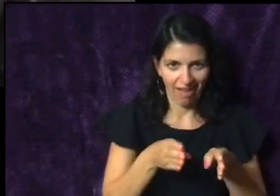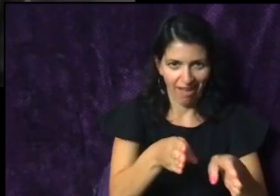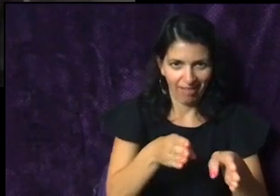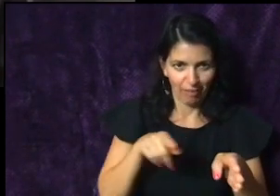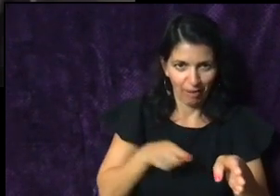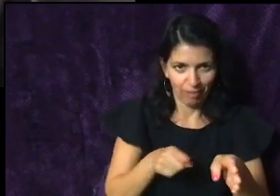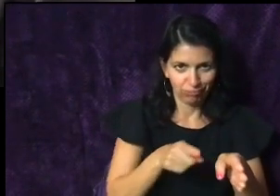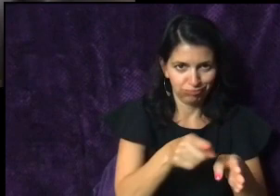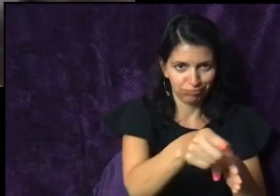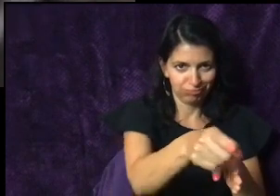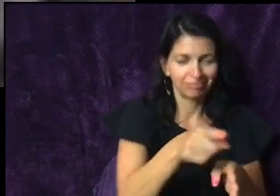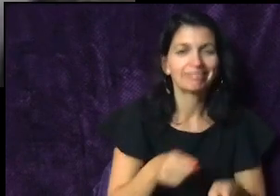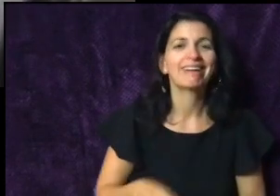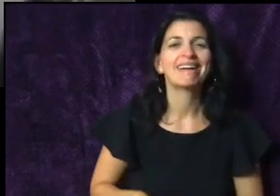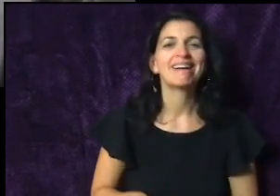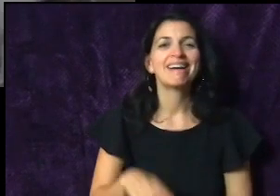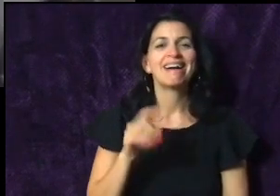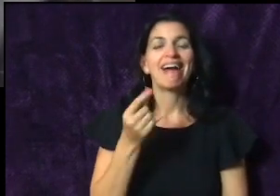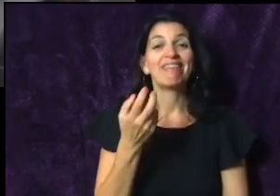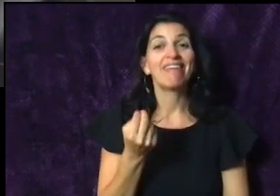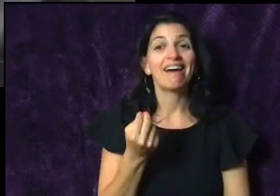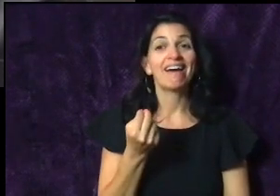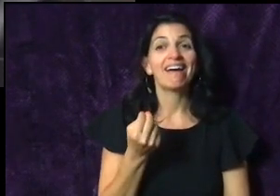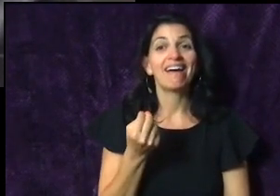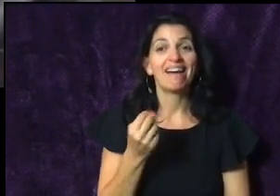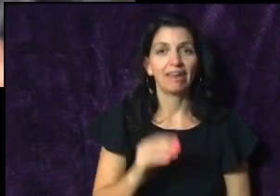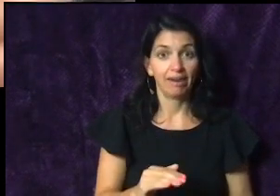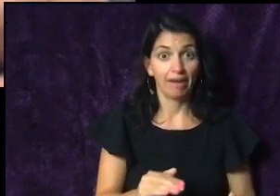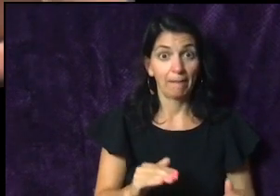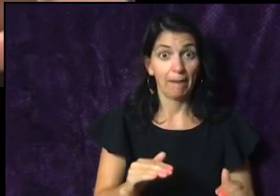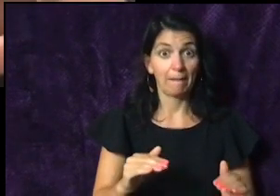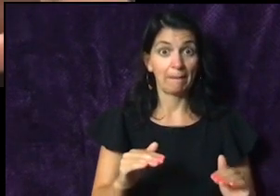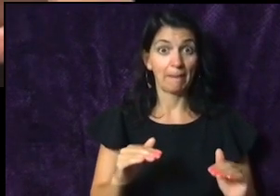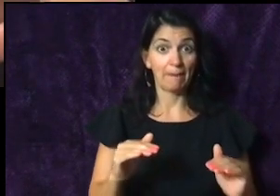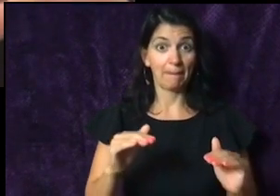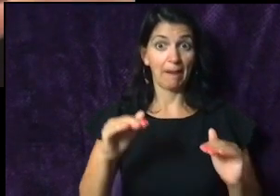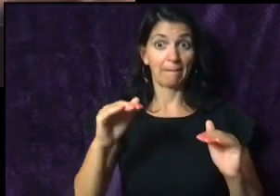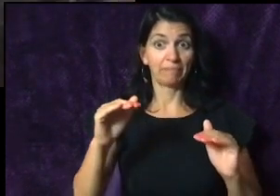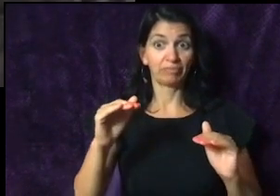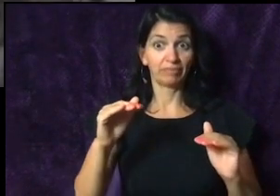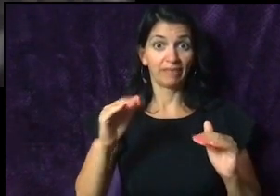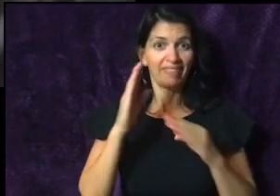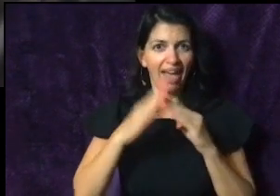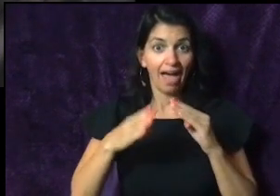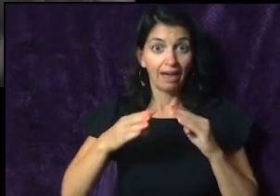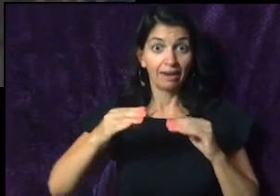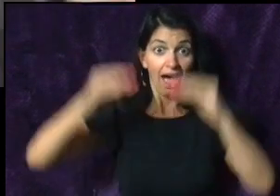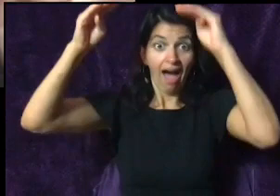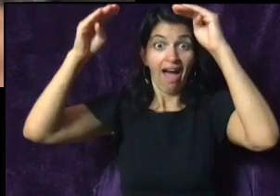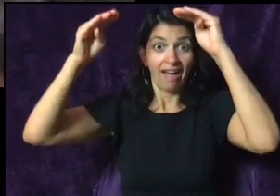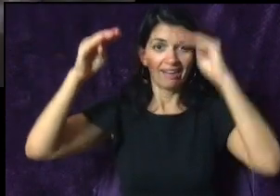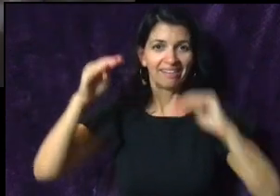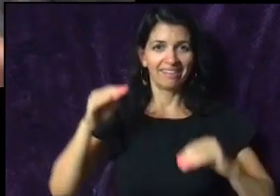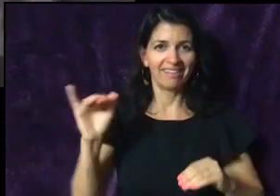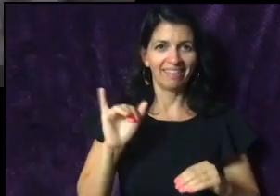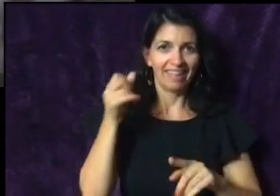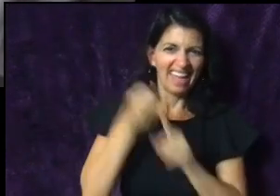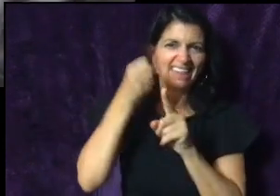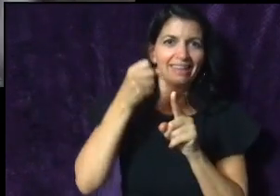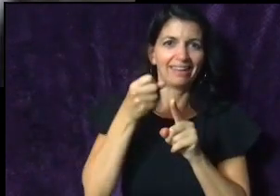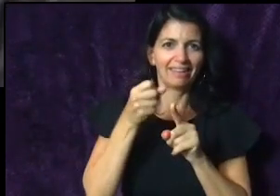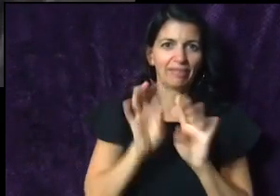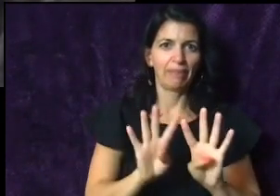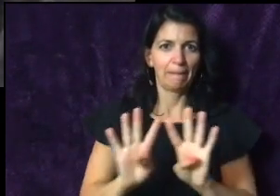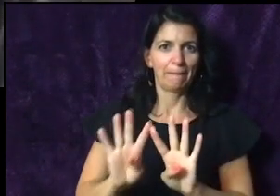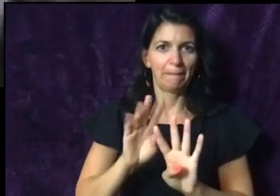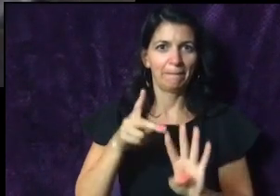alleyway, on the lane. And then the pitch is gonna get a little bit higher, and at the end it's gonna go boom, like very high, just like hitting the